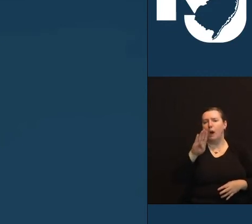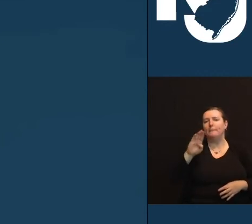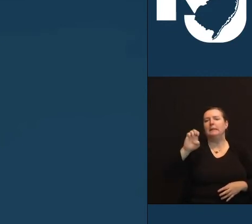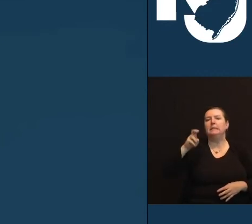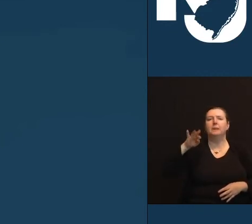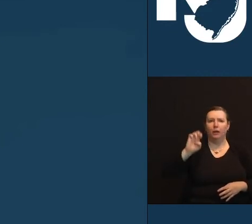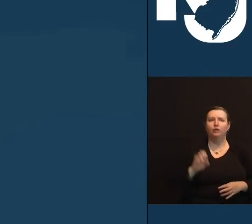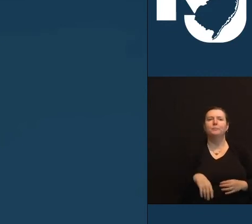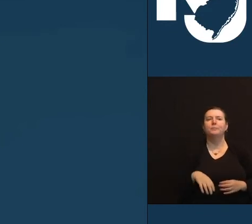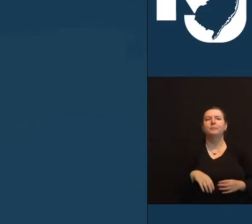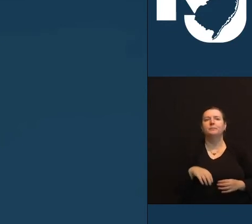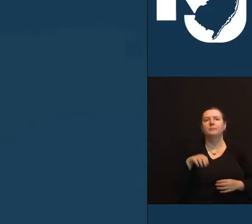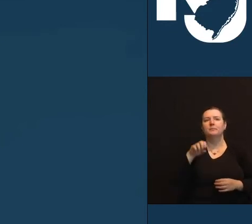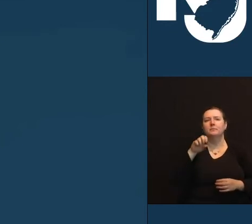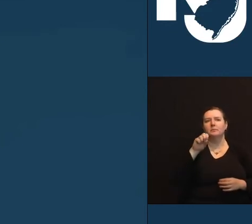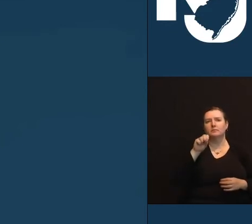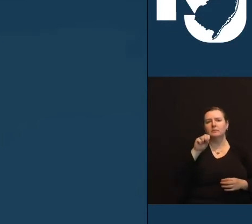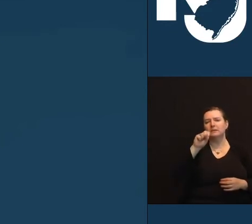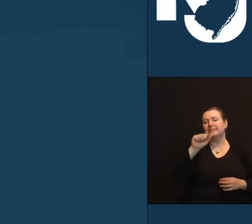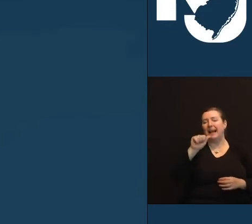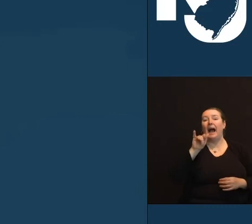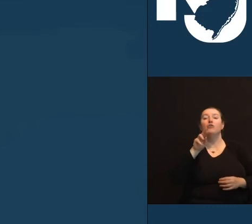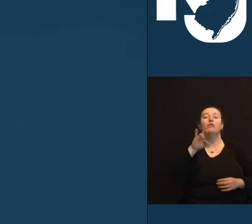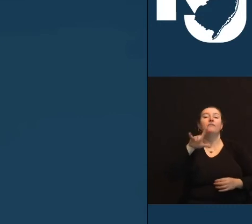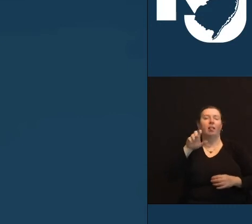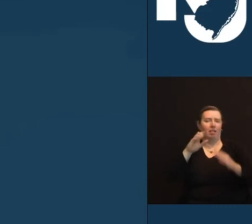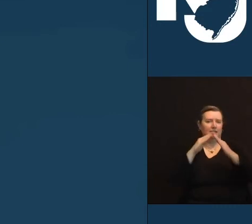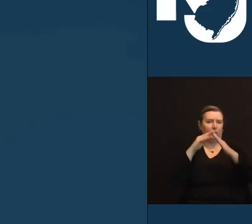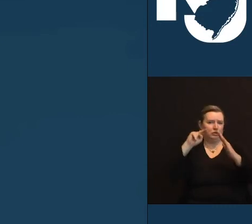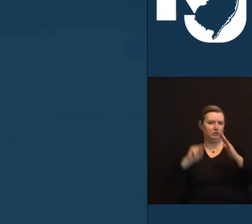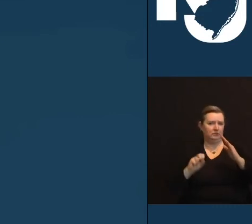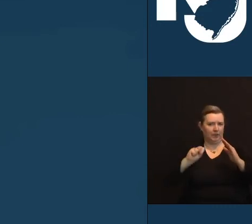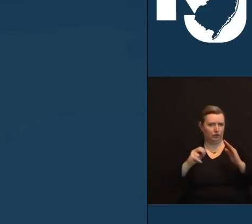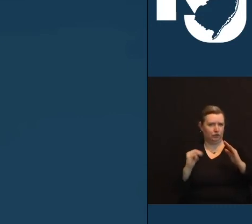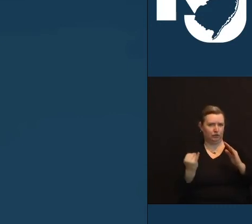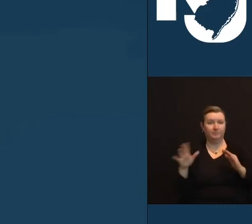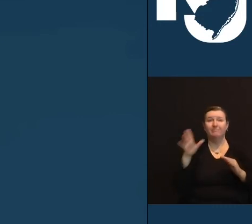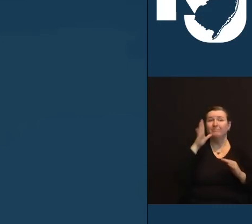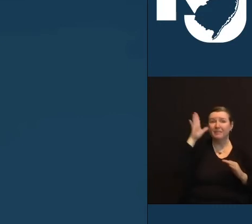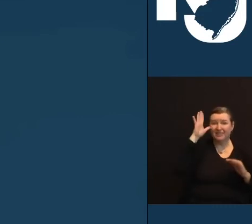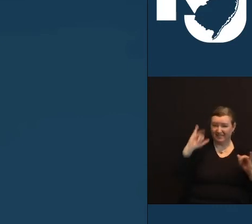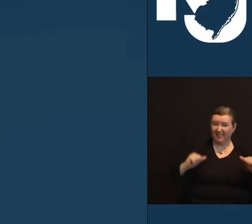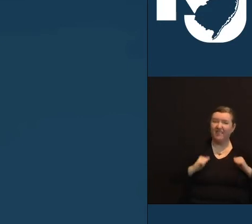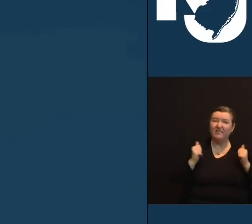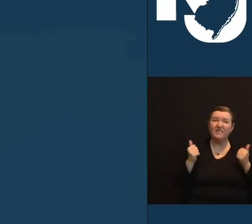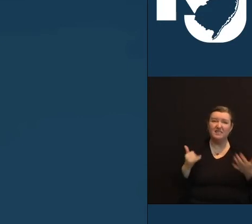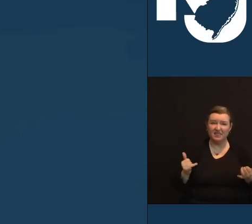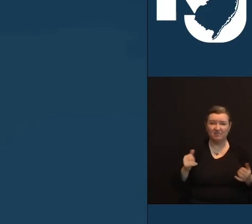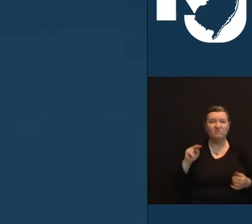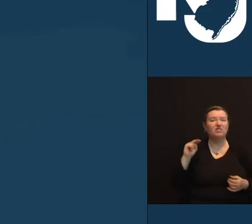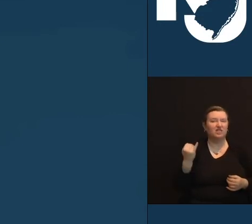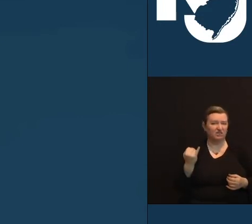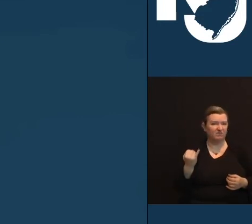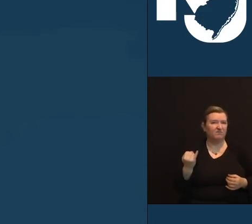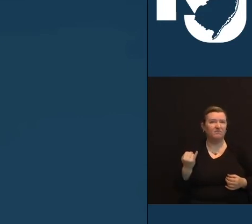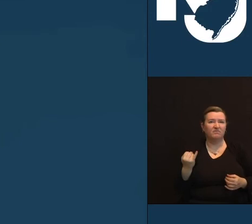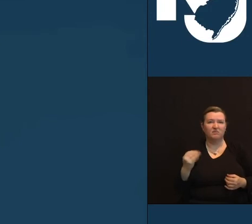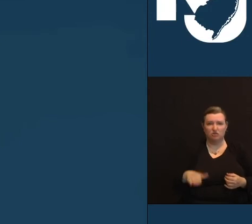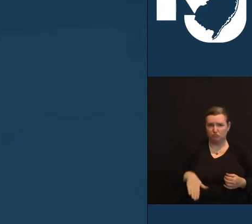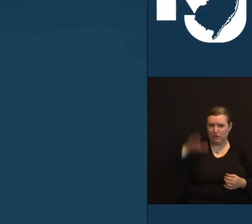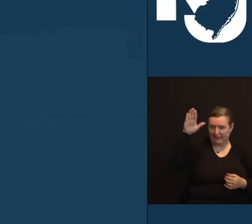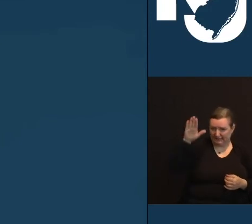Sayreville, and her parents, Frank and Patricia Seaman, still live in the Parlin section where they raised their daughter and her